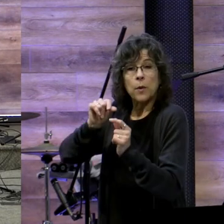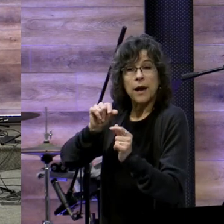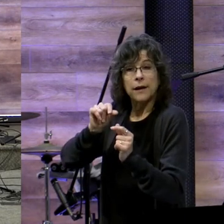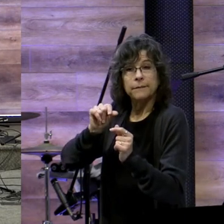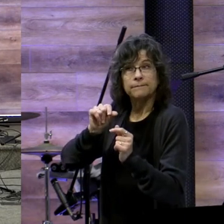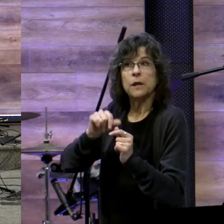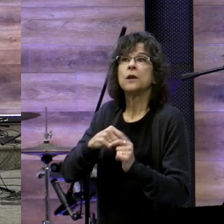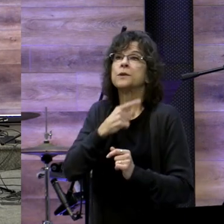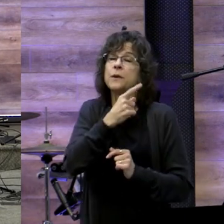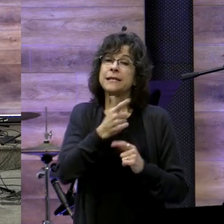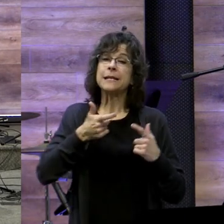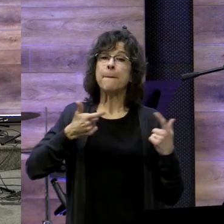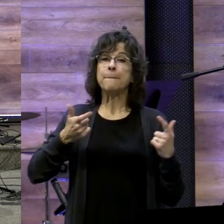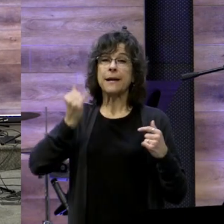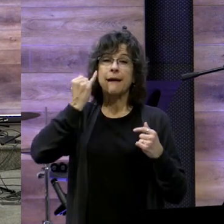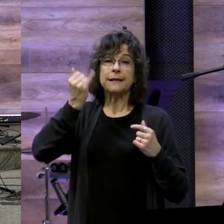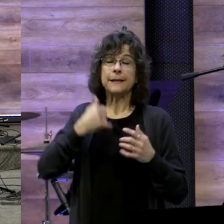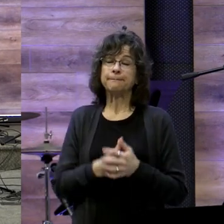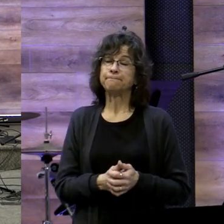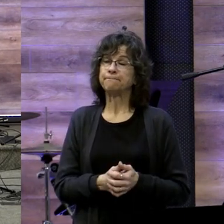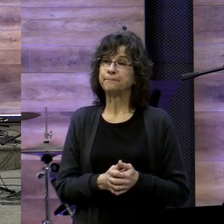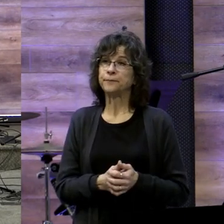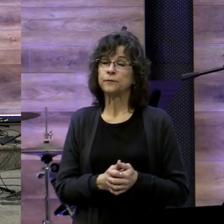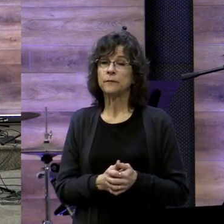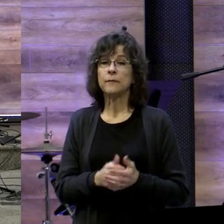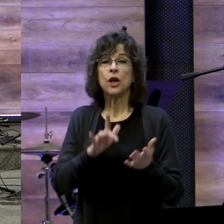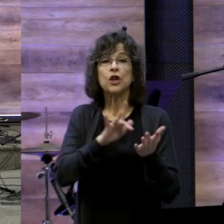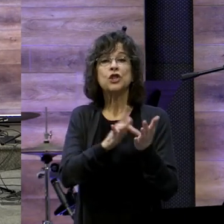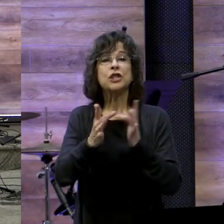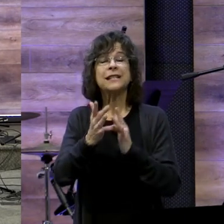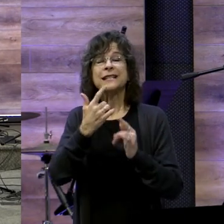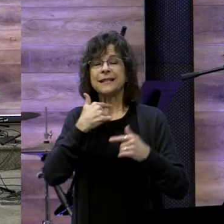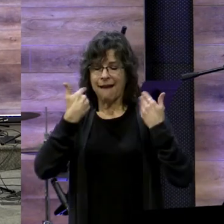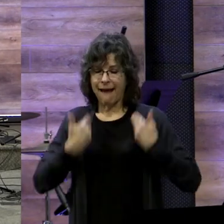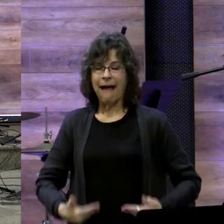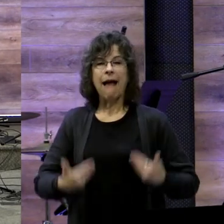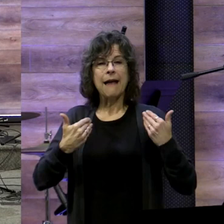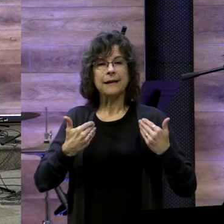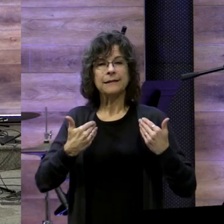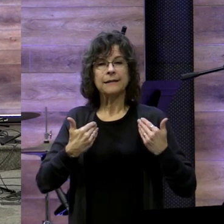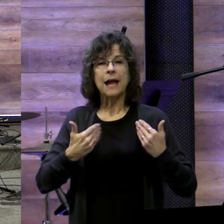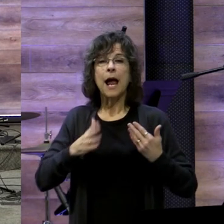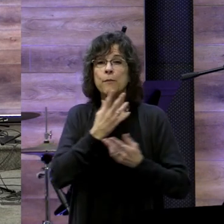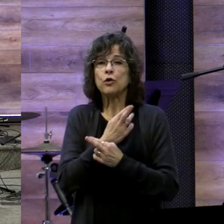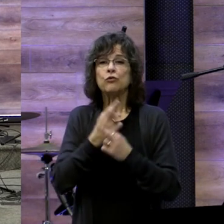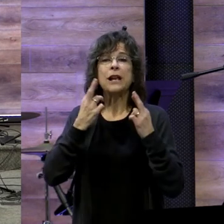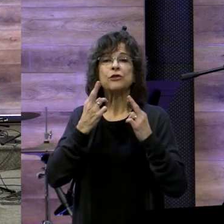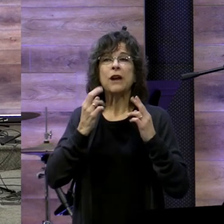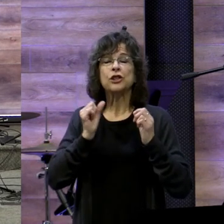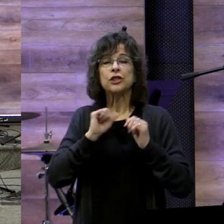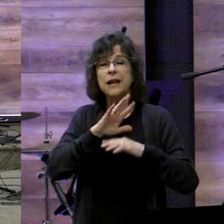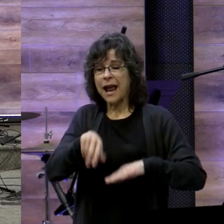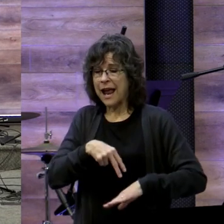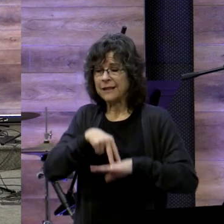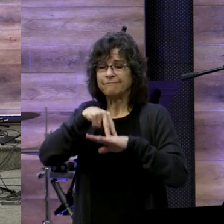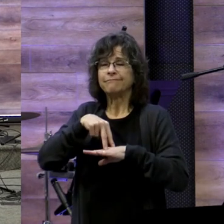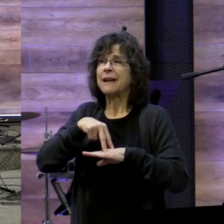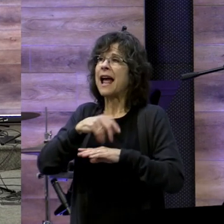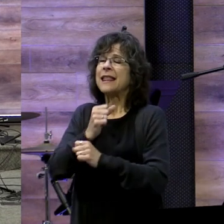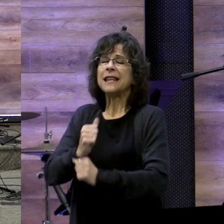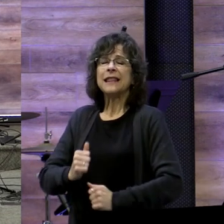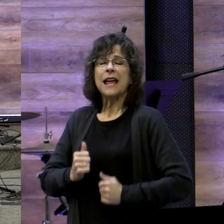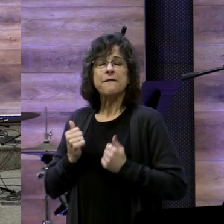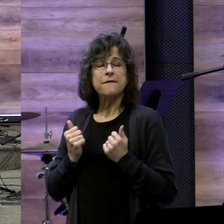look at today. Jesus tells us, I am the resurrection and the life. If you believe in me, even if you